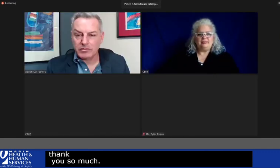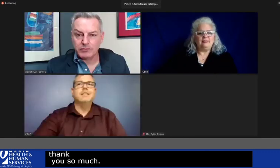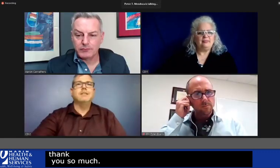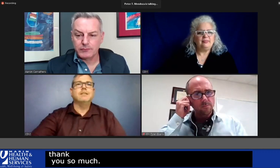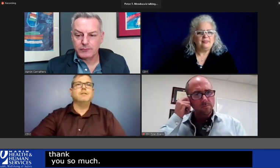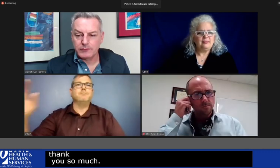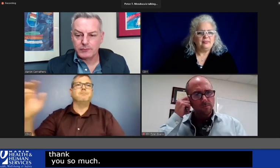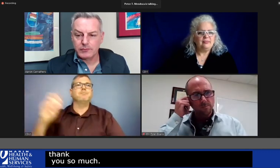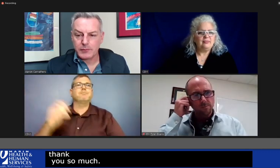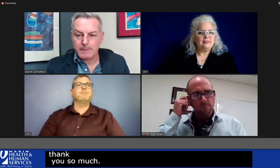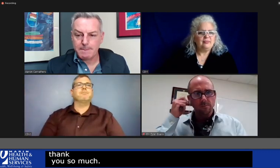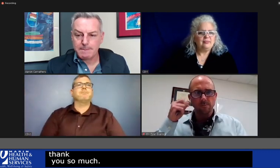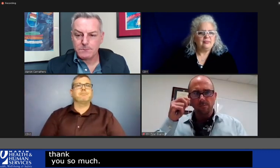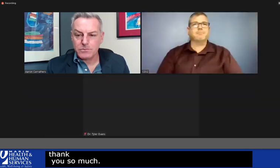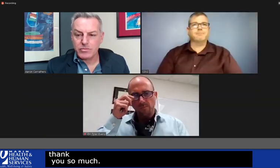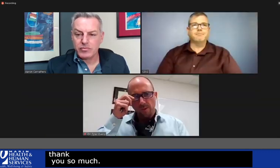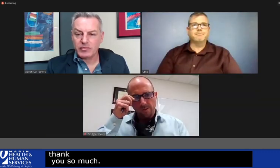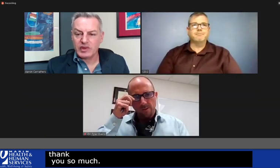Okay, thank you.